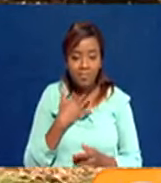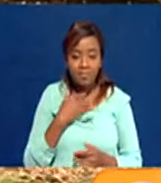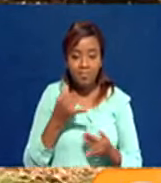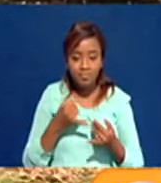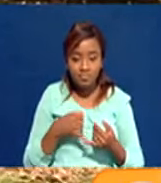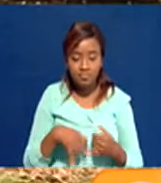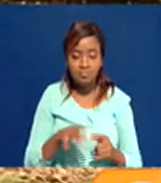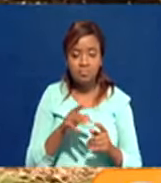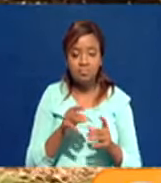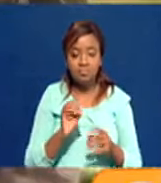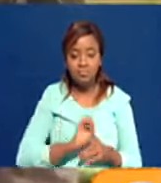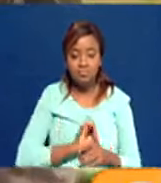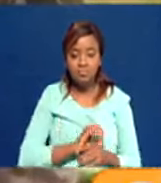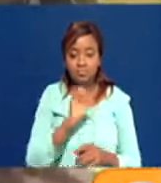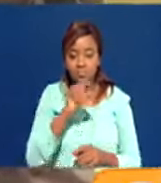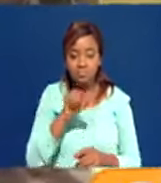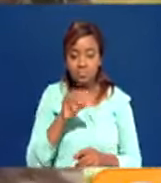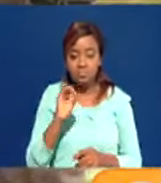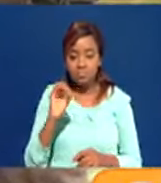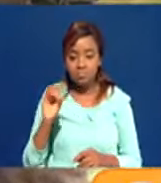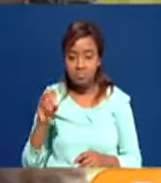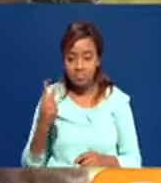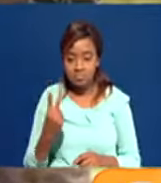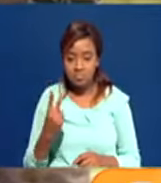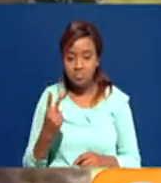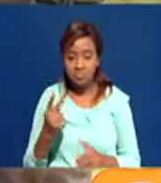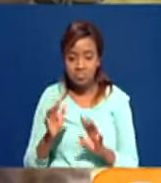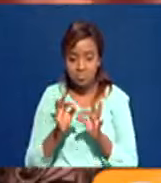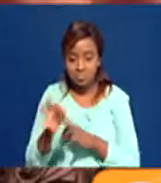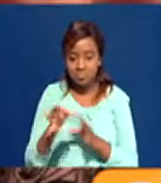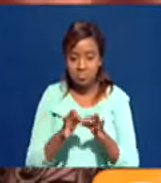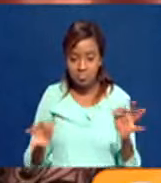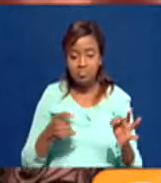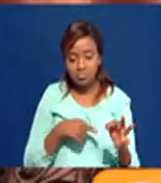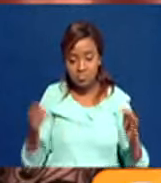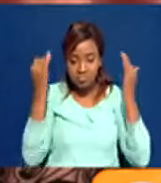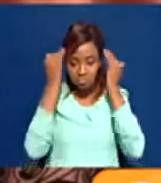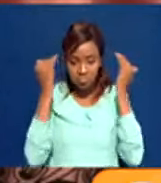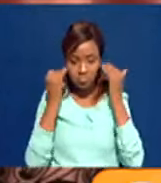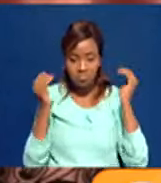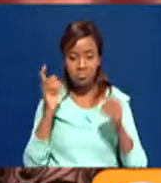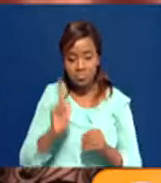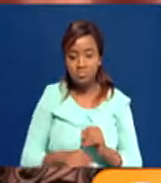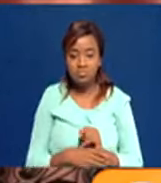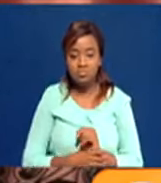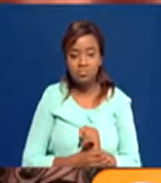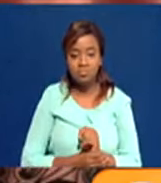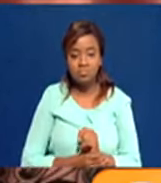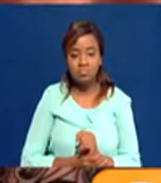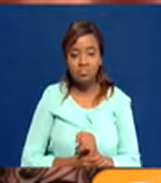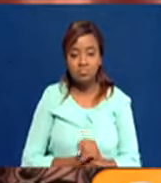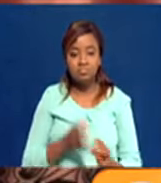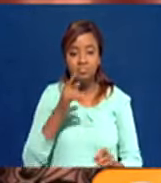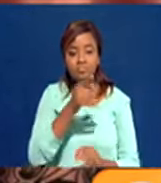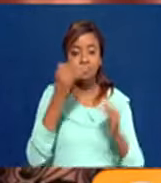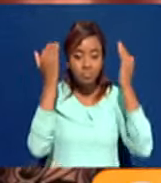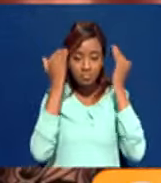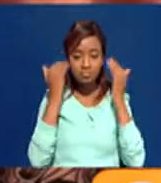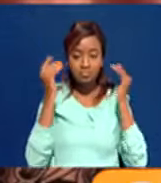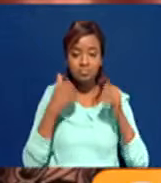0.002 hectare piece of land is contested before the registrar. Kisii Court has a lot of files now pending,